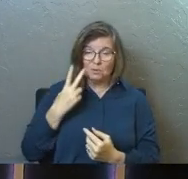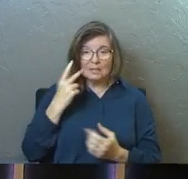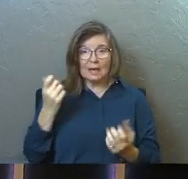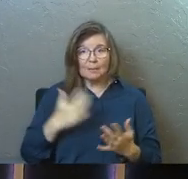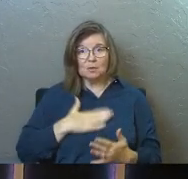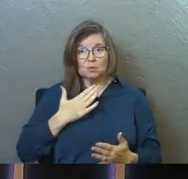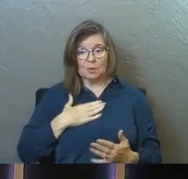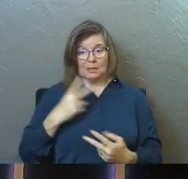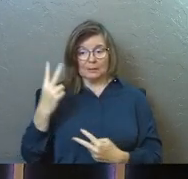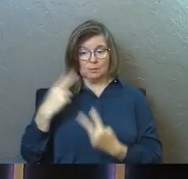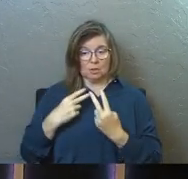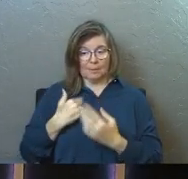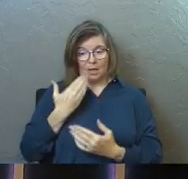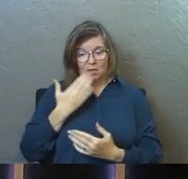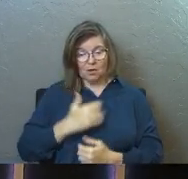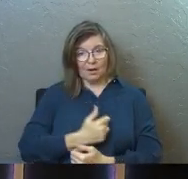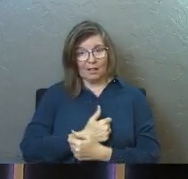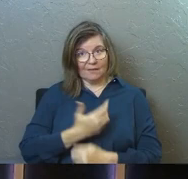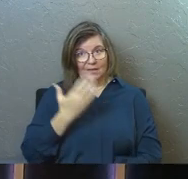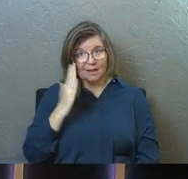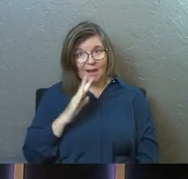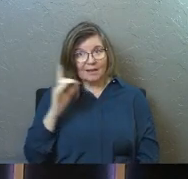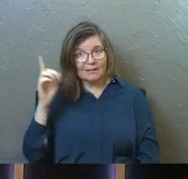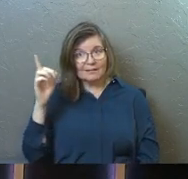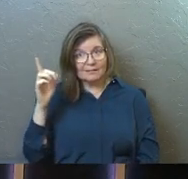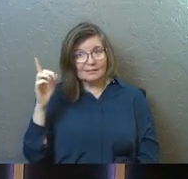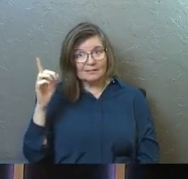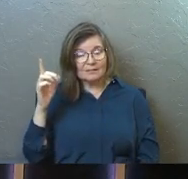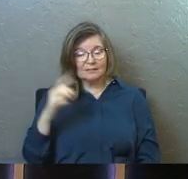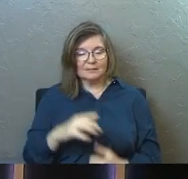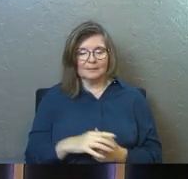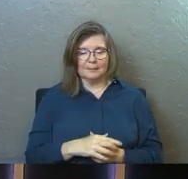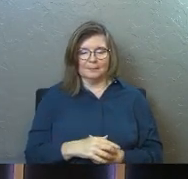got in the fact that he'll be judged by a good and loving God?